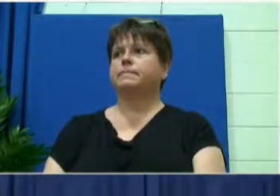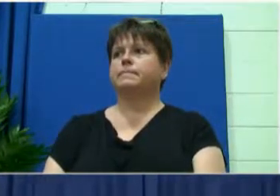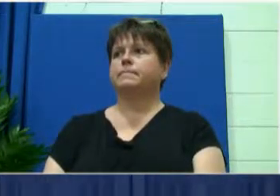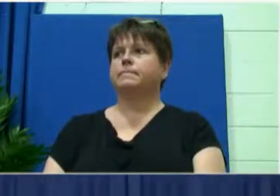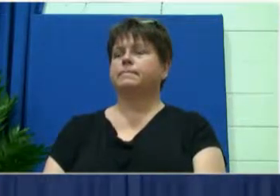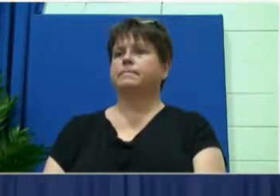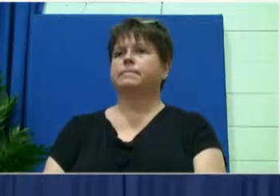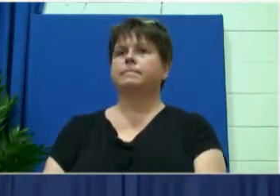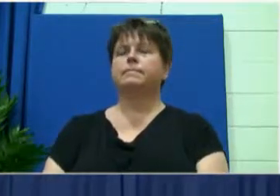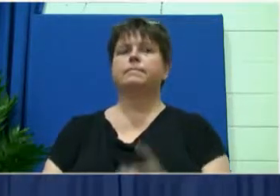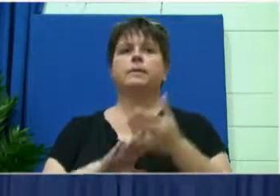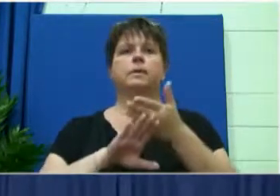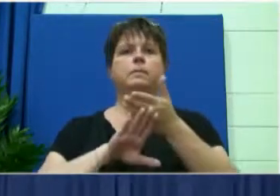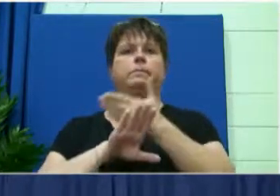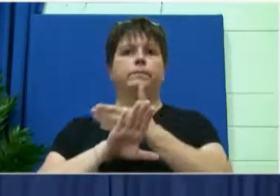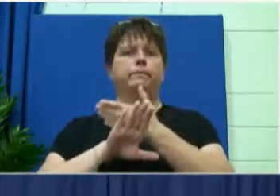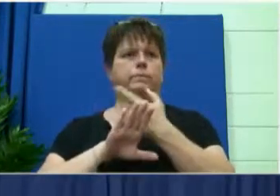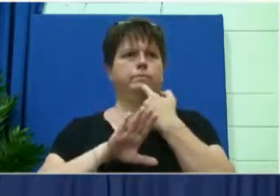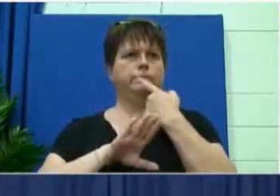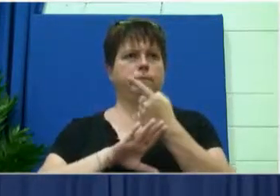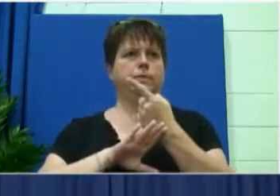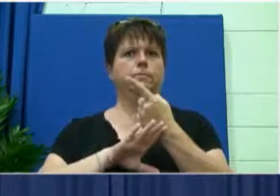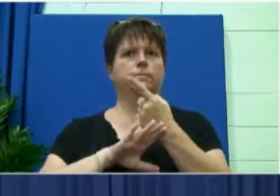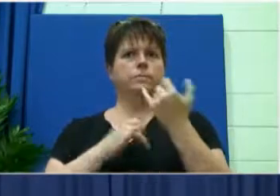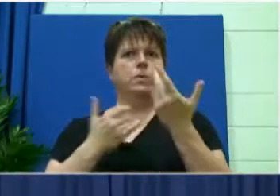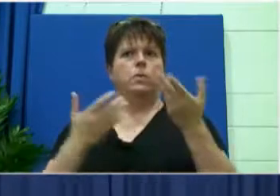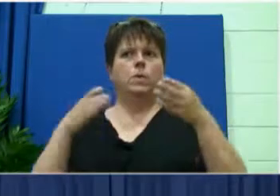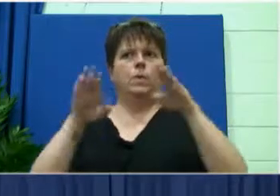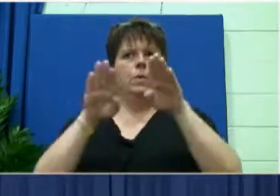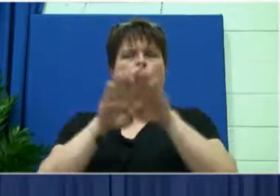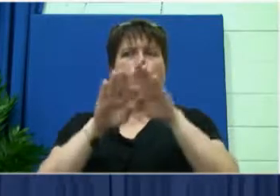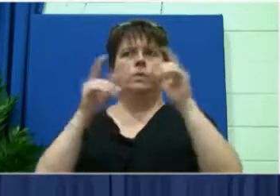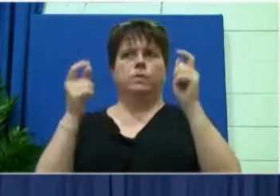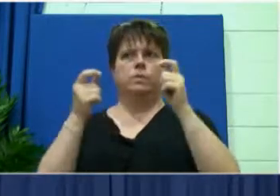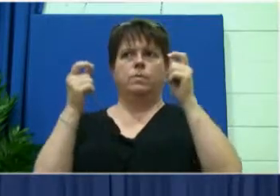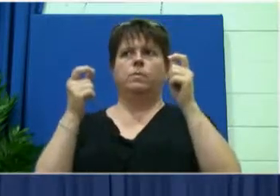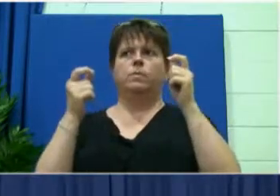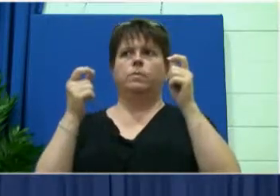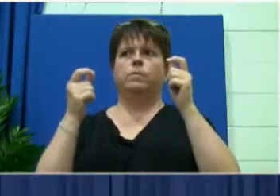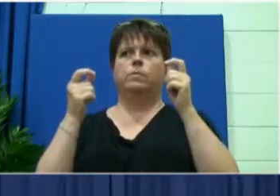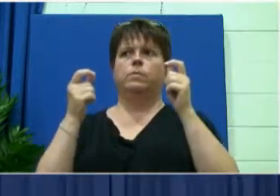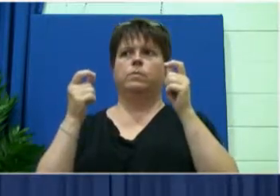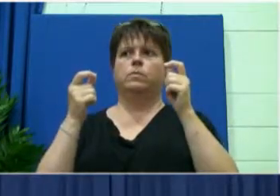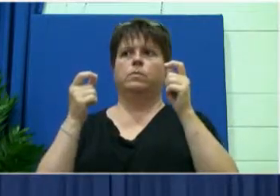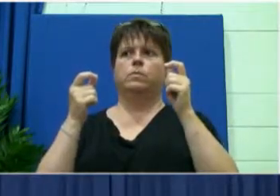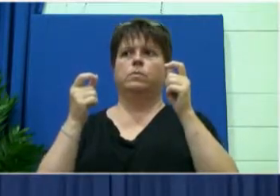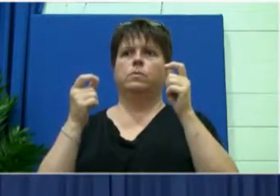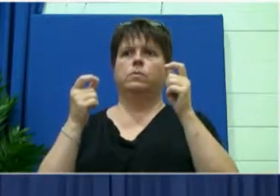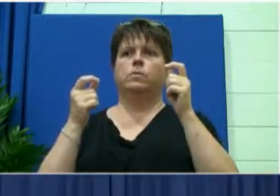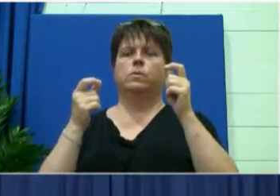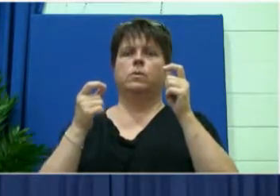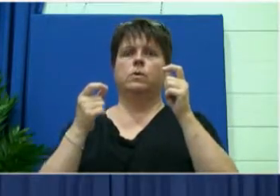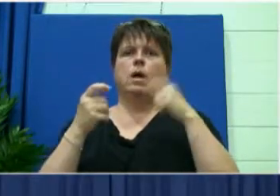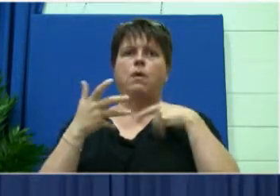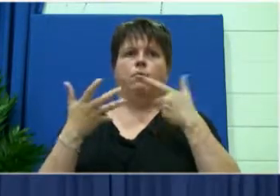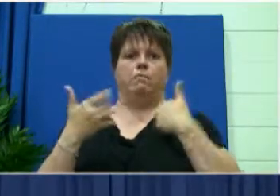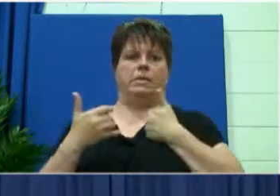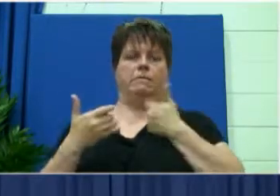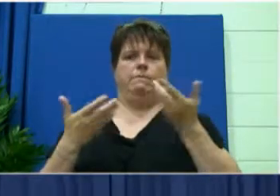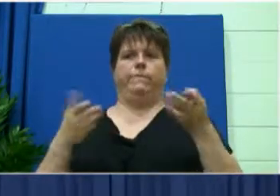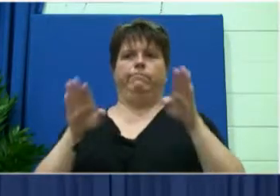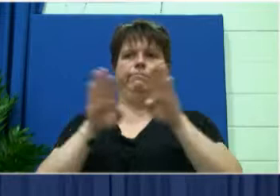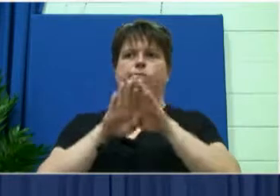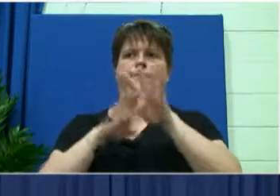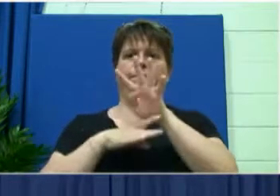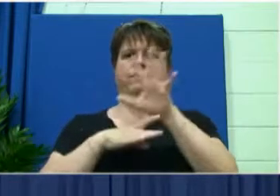As stated earlier, and as we close this ceremony, I will be closing a 45-year career as a community